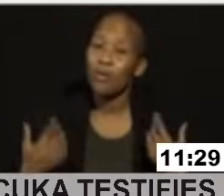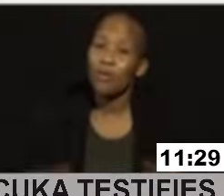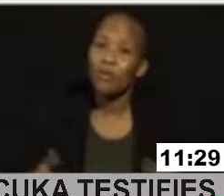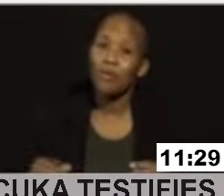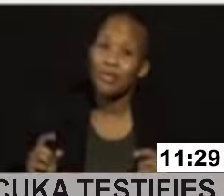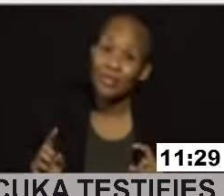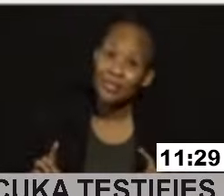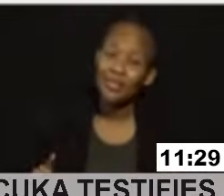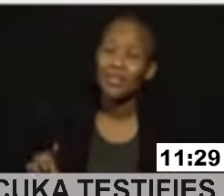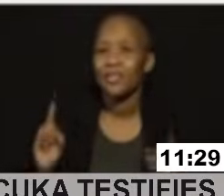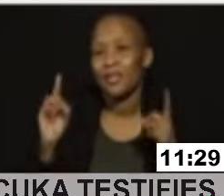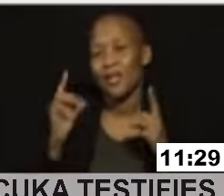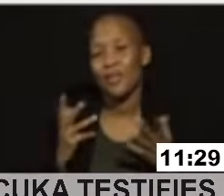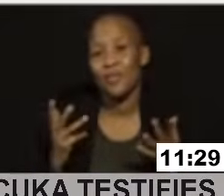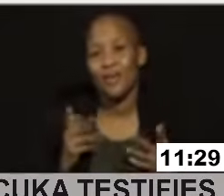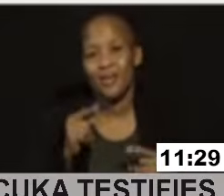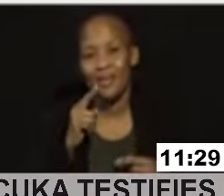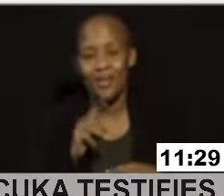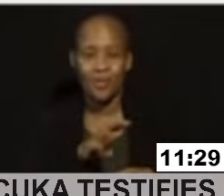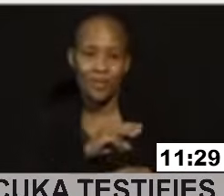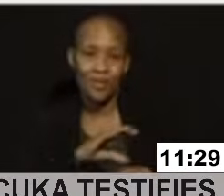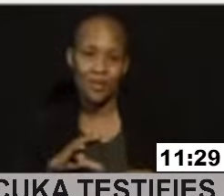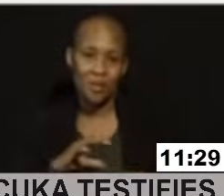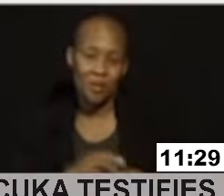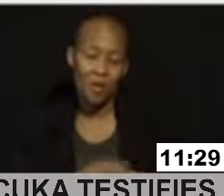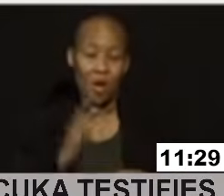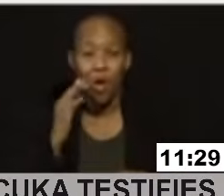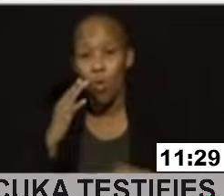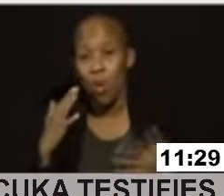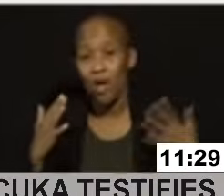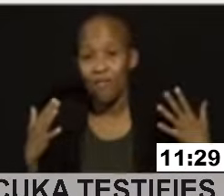Western Cape. At the end of the day, when we were done,